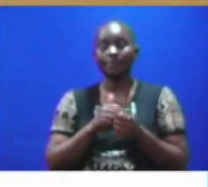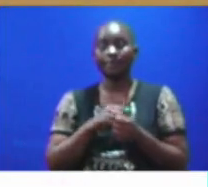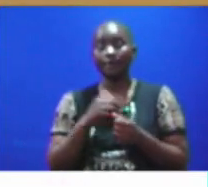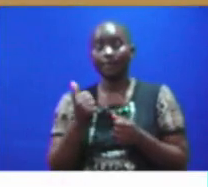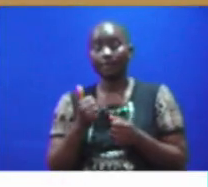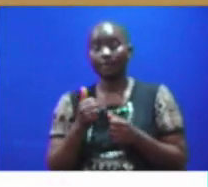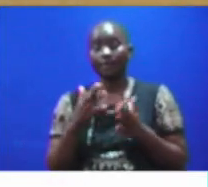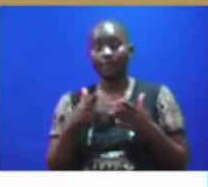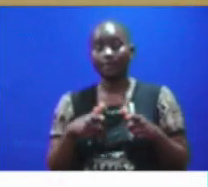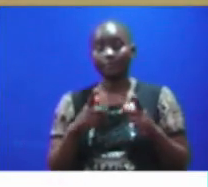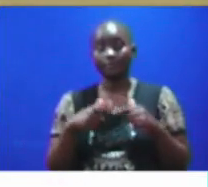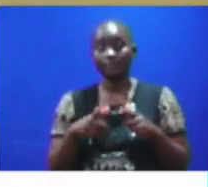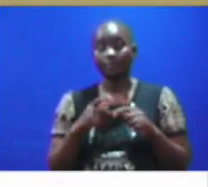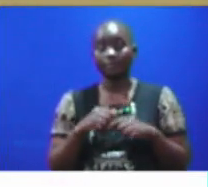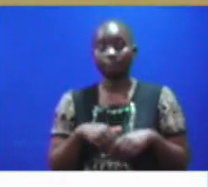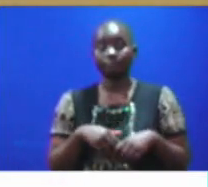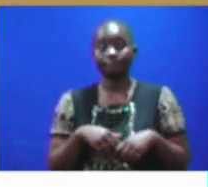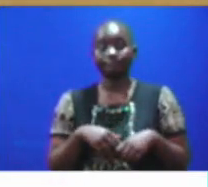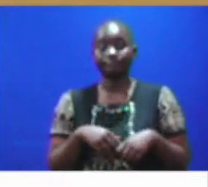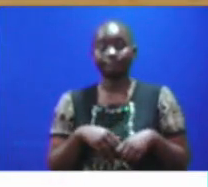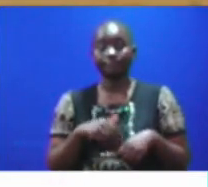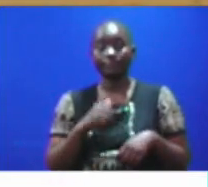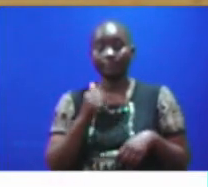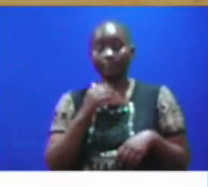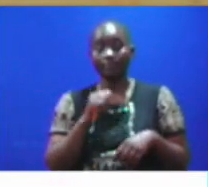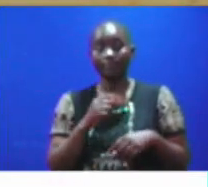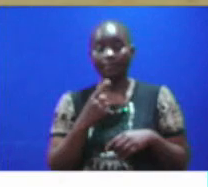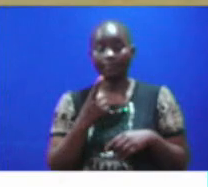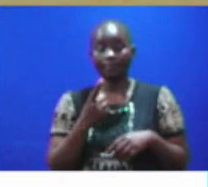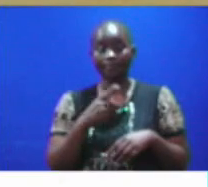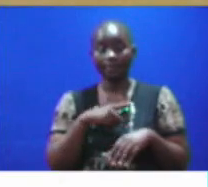allowances. And that one was made a policy.